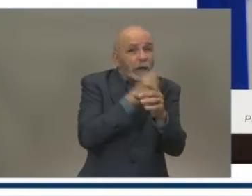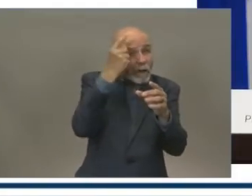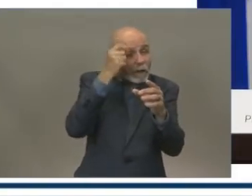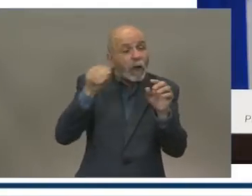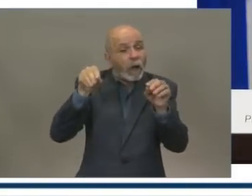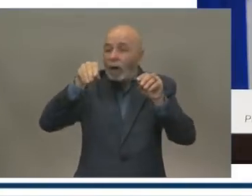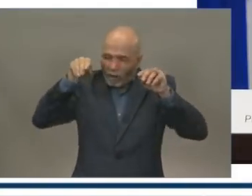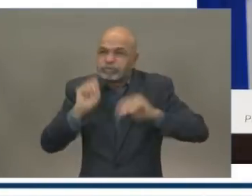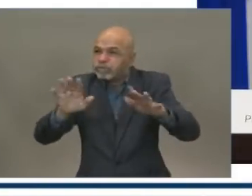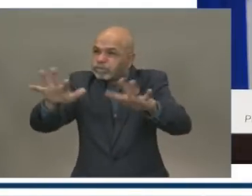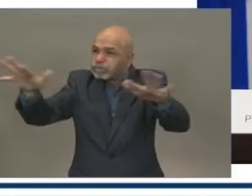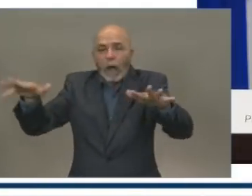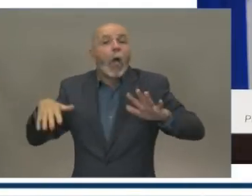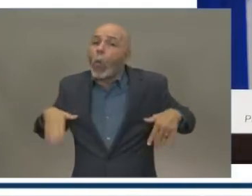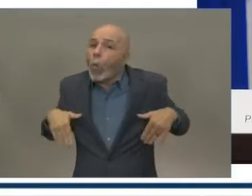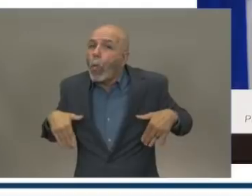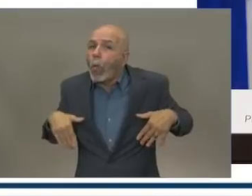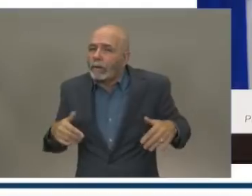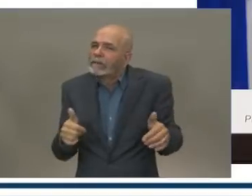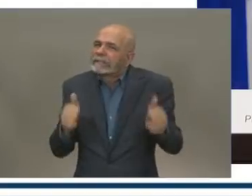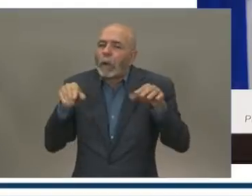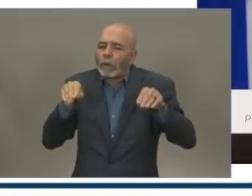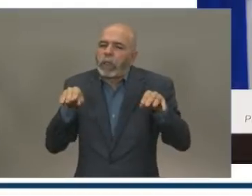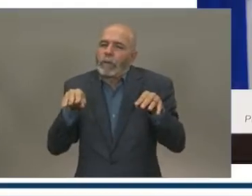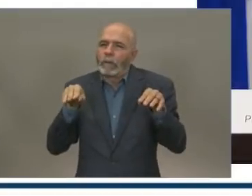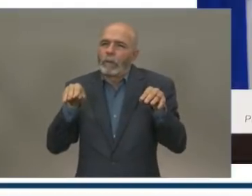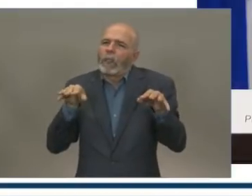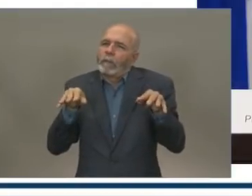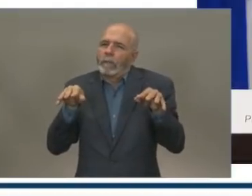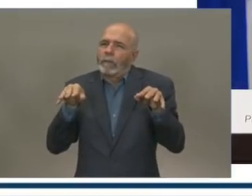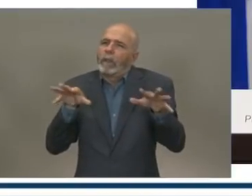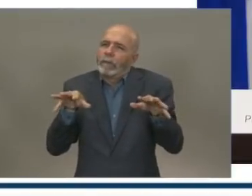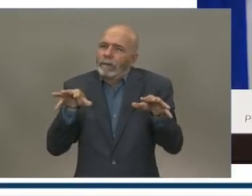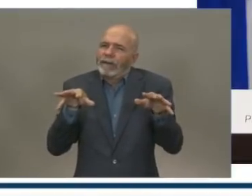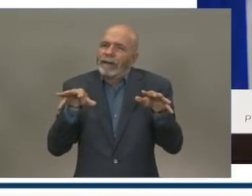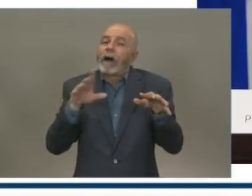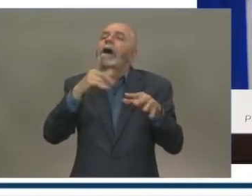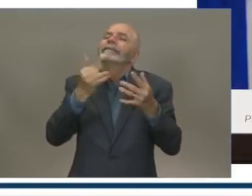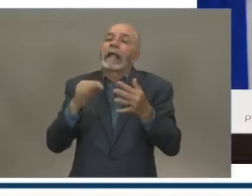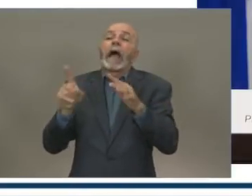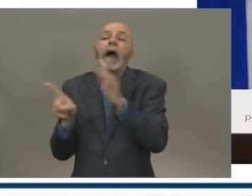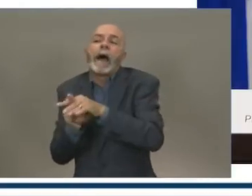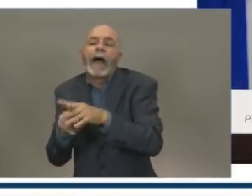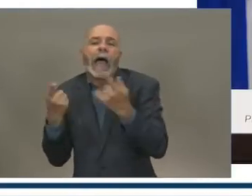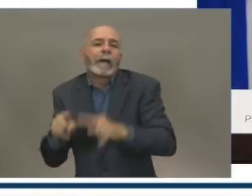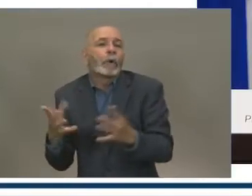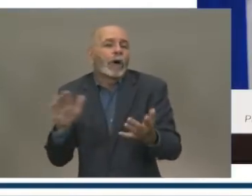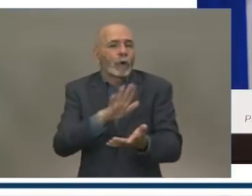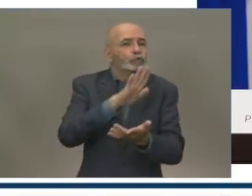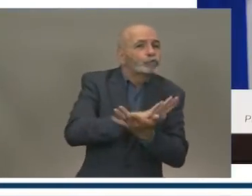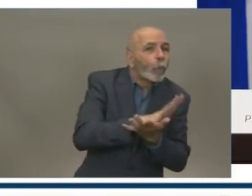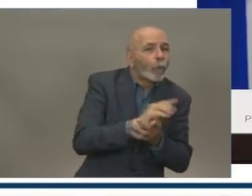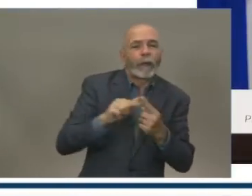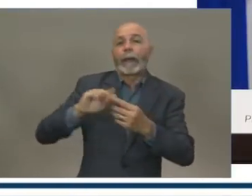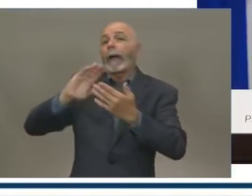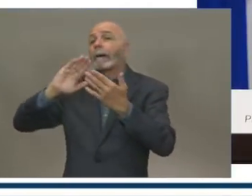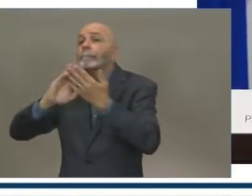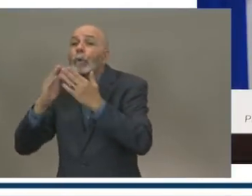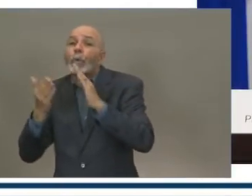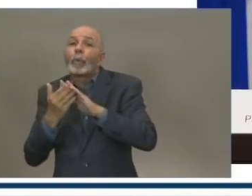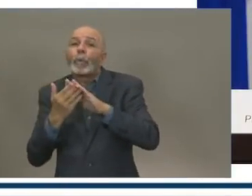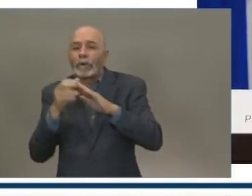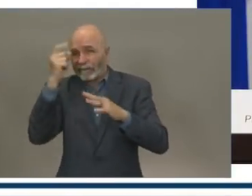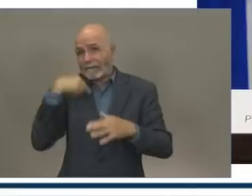we're seeing cases in our schools in communities where there is more COVID activity. As of today, we have 3 schools closed